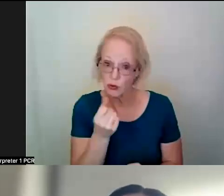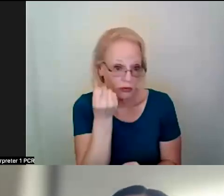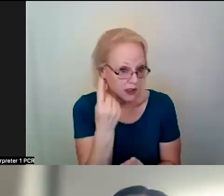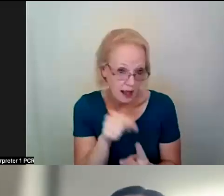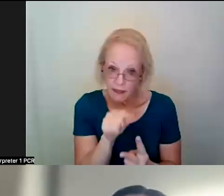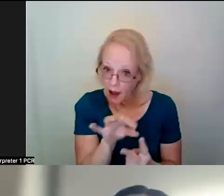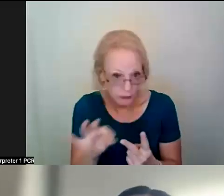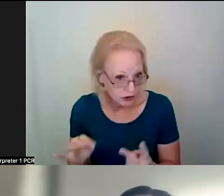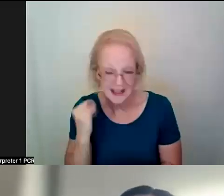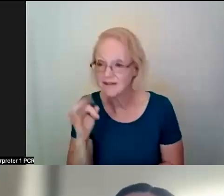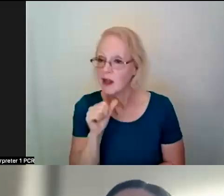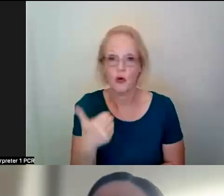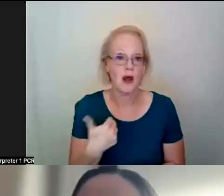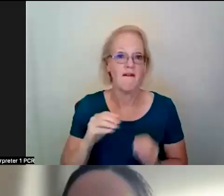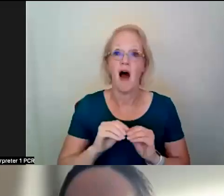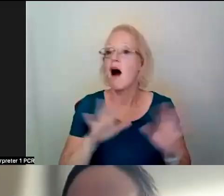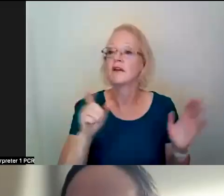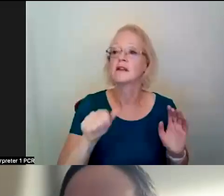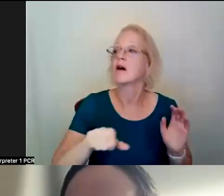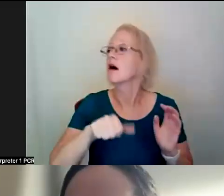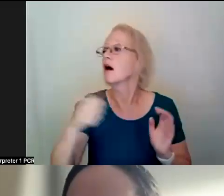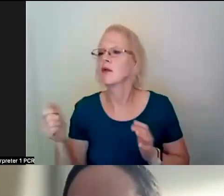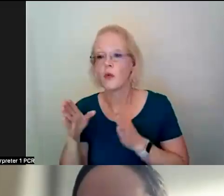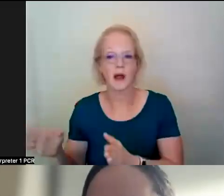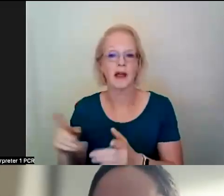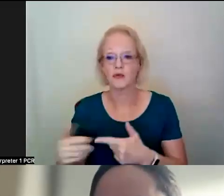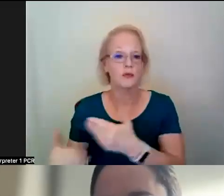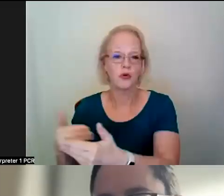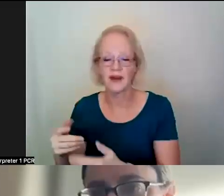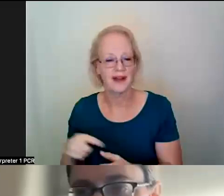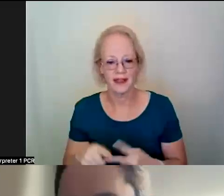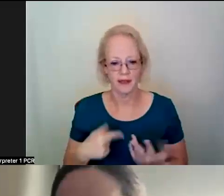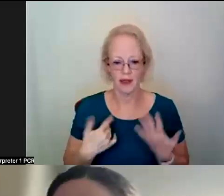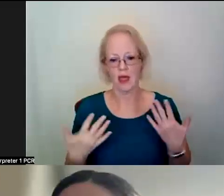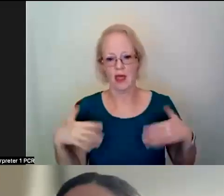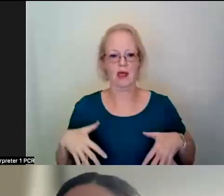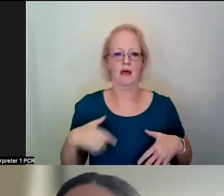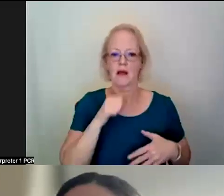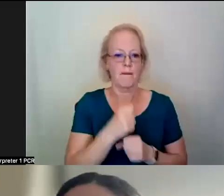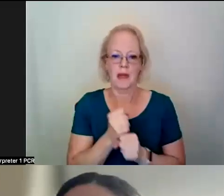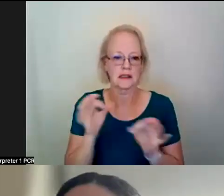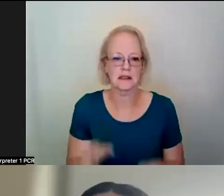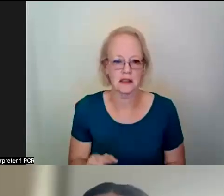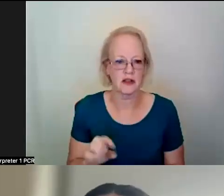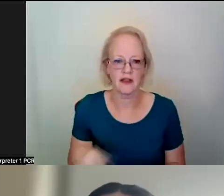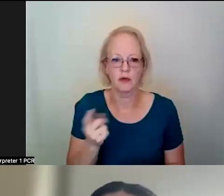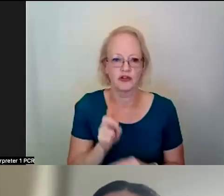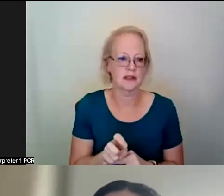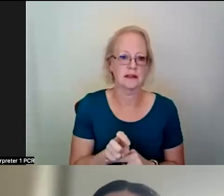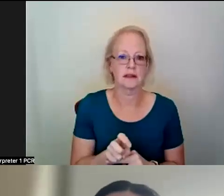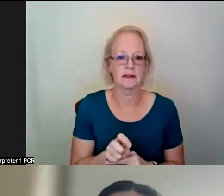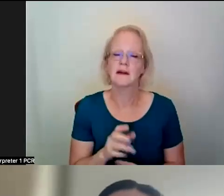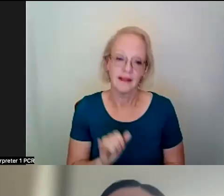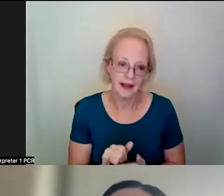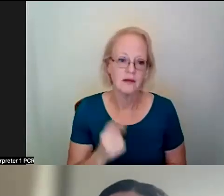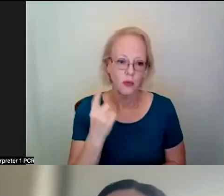an obvious other way of moving, they're not going to make a decision. They're just basically going to sit there. This is one of the